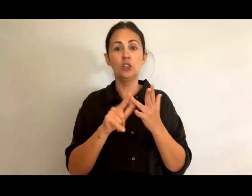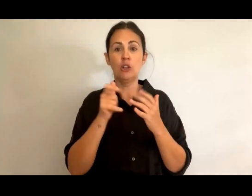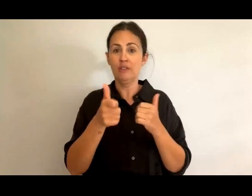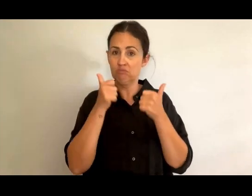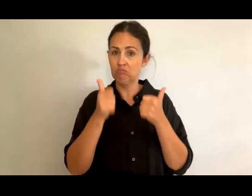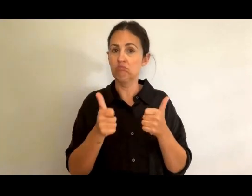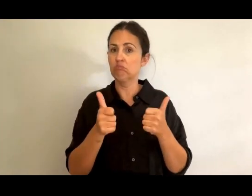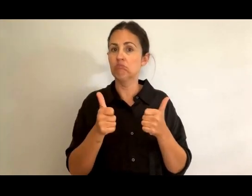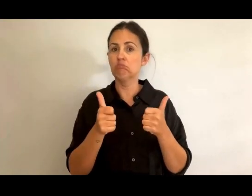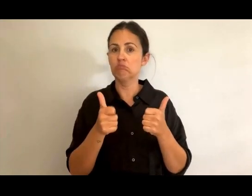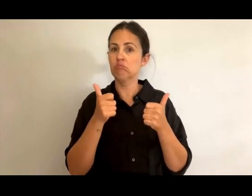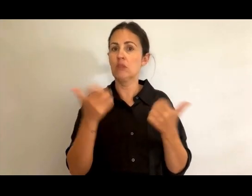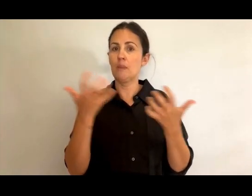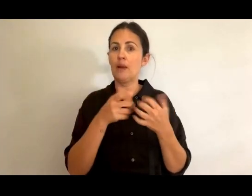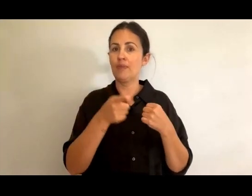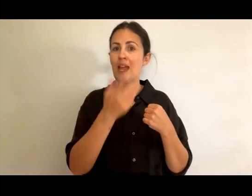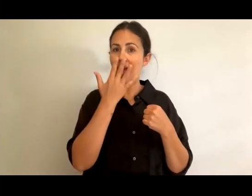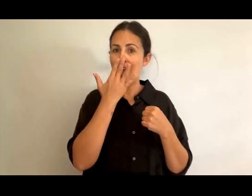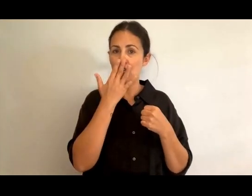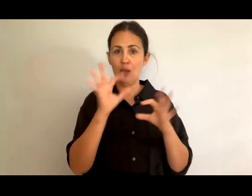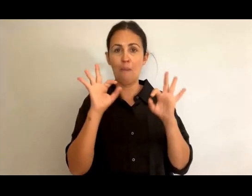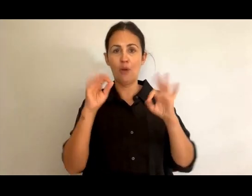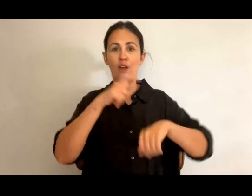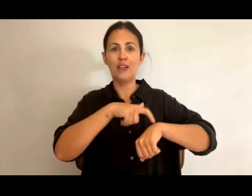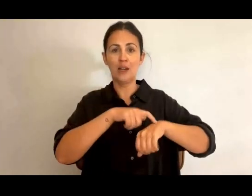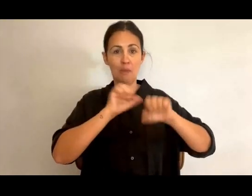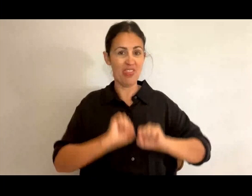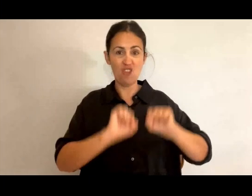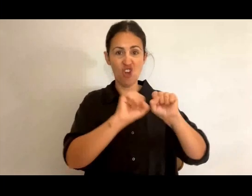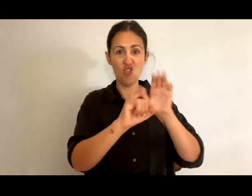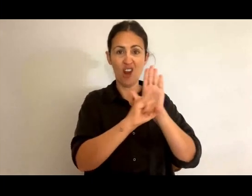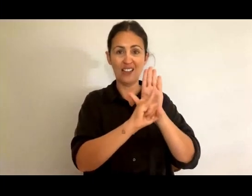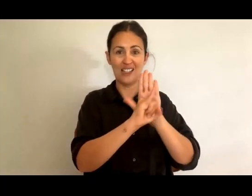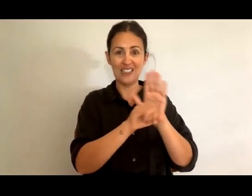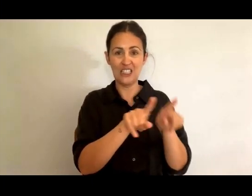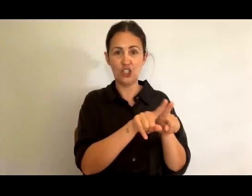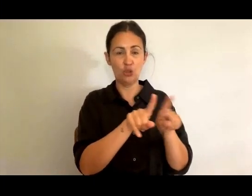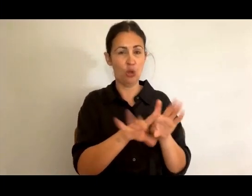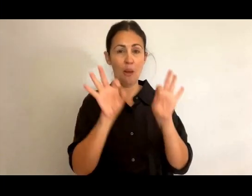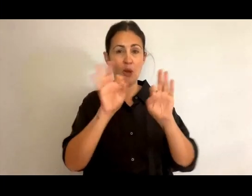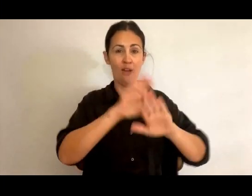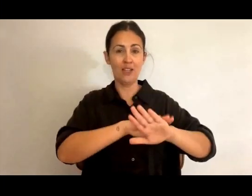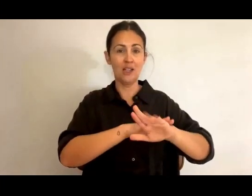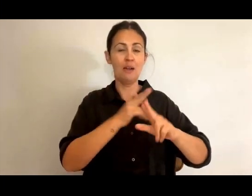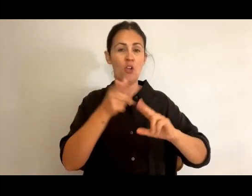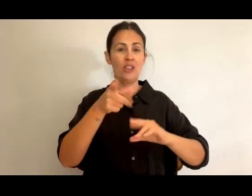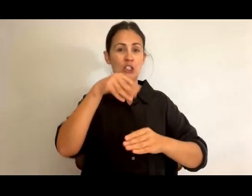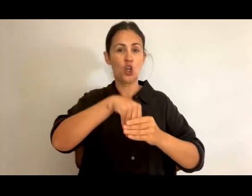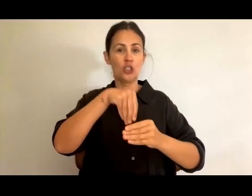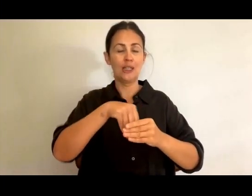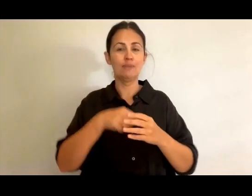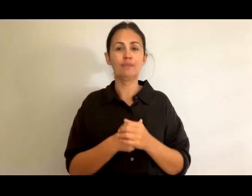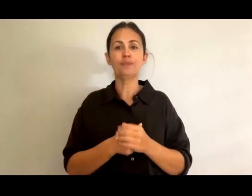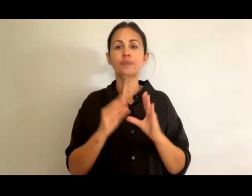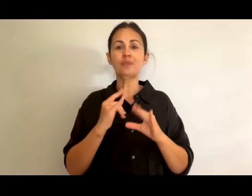own identities as distinct from others and also working out where they fit in. And from an international perspective, visual arts can be,